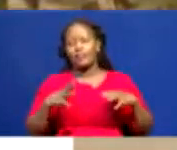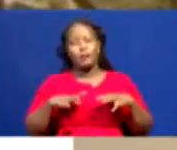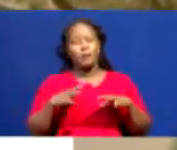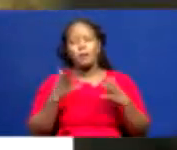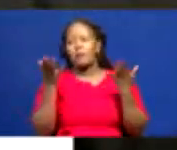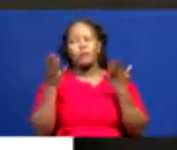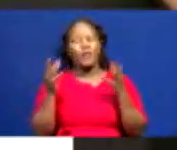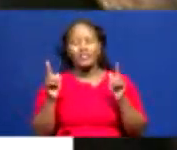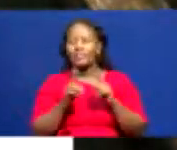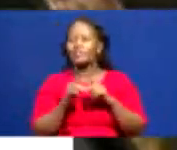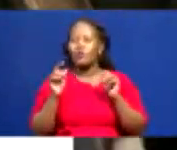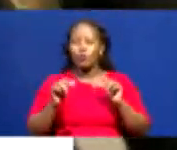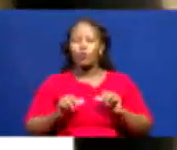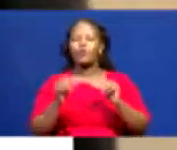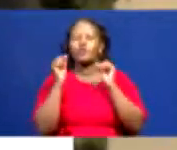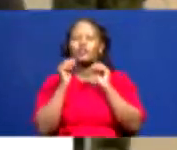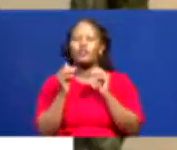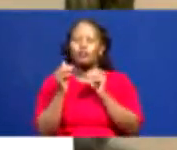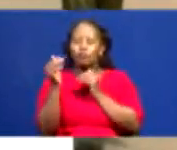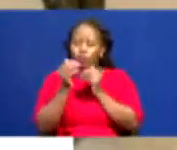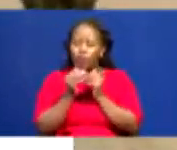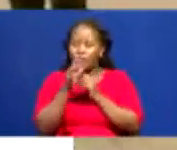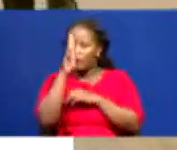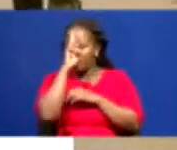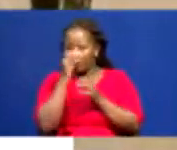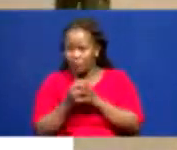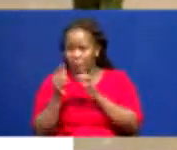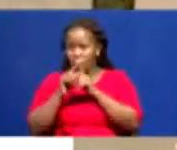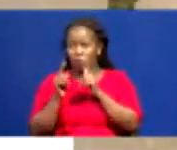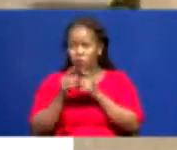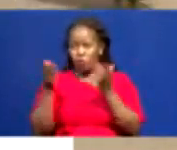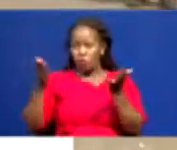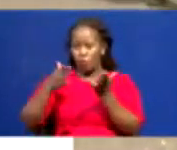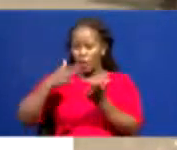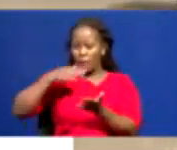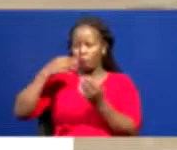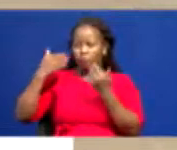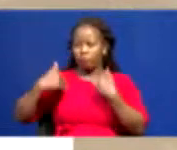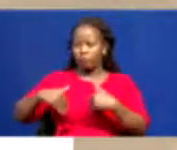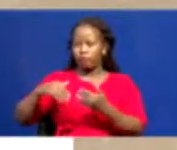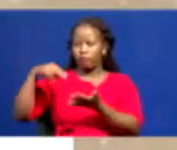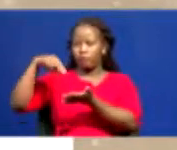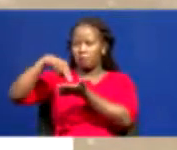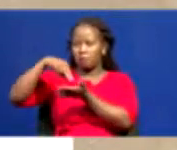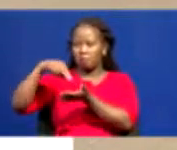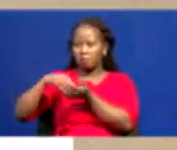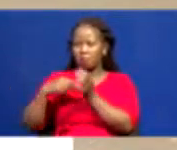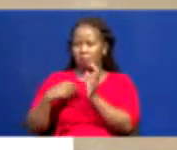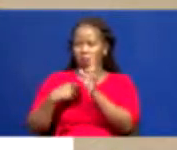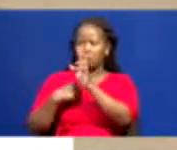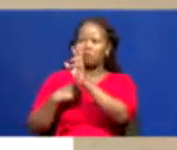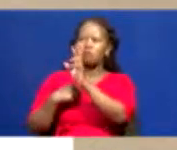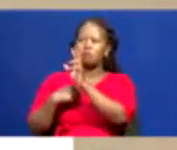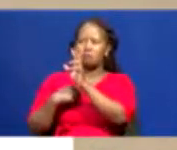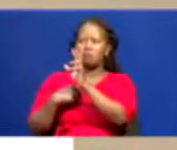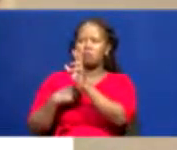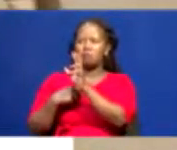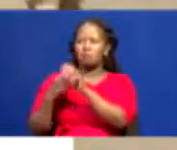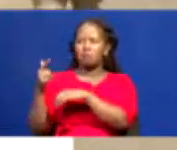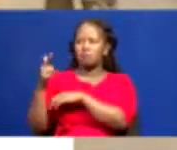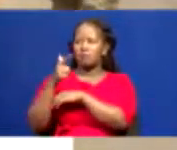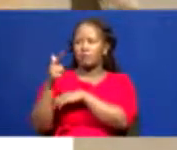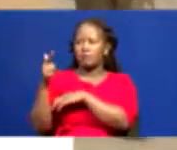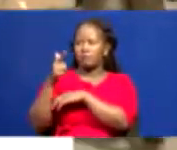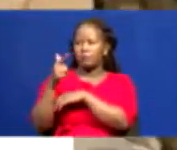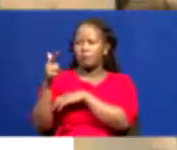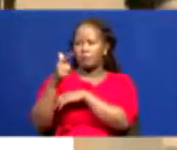they are still advancing towards the police. And where I am standing, just on my left, if my cameraman could just show you, this